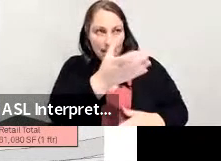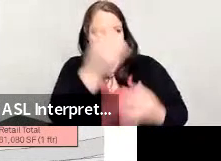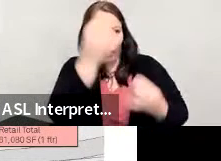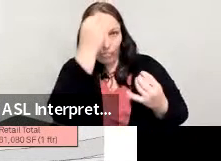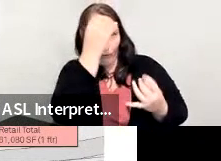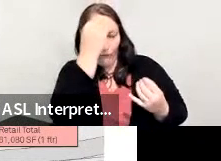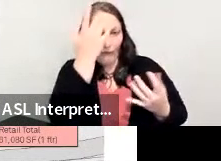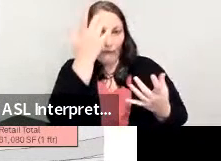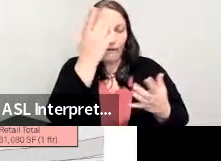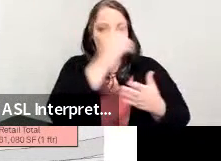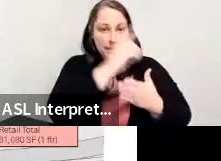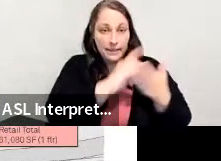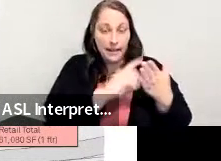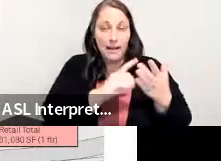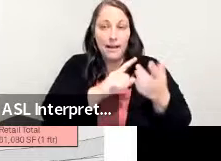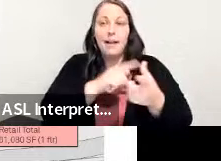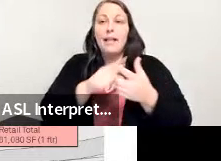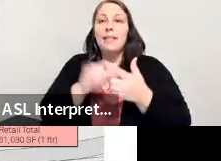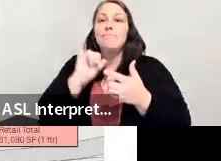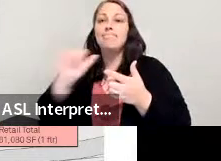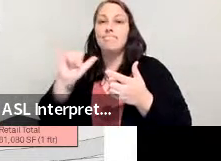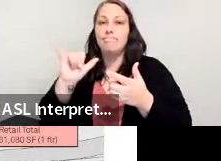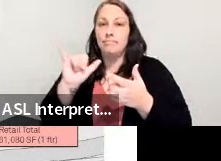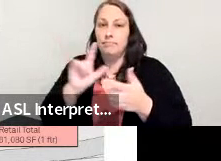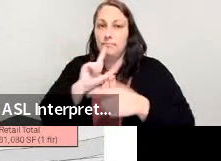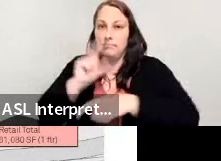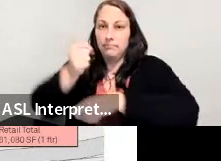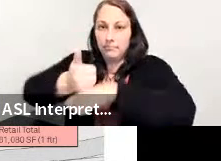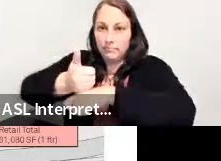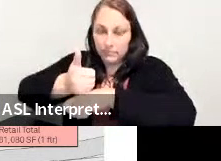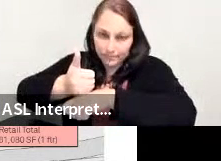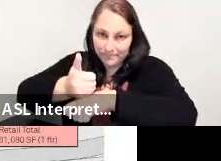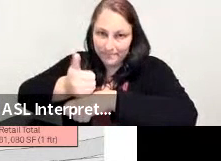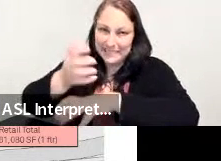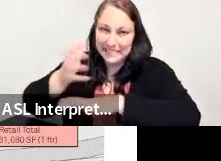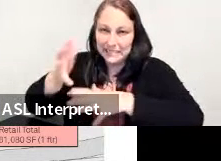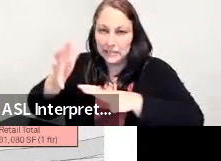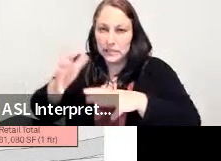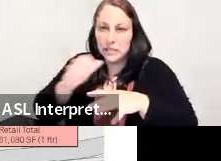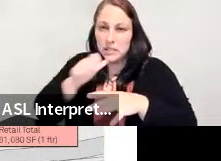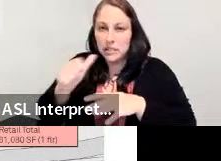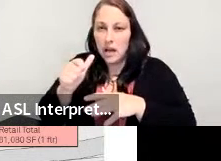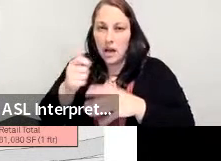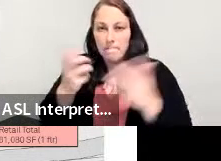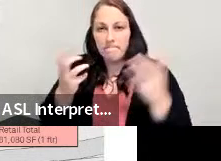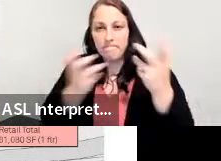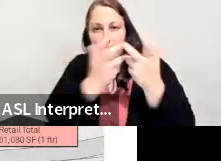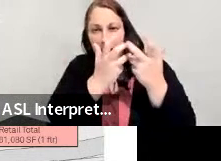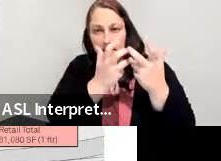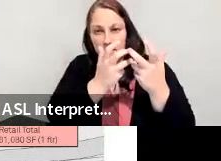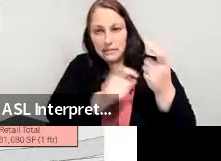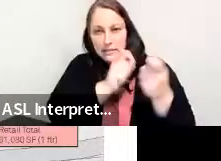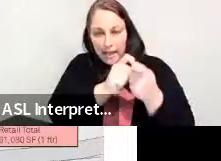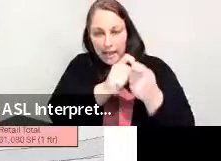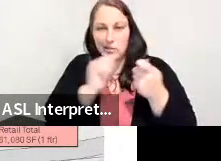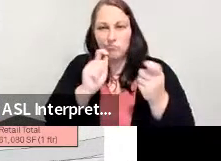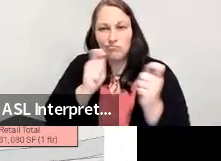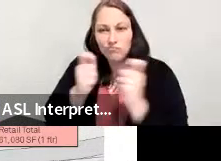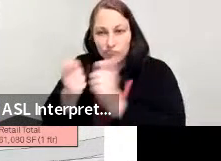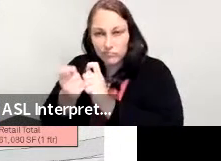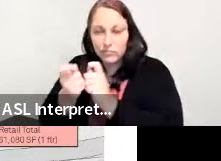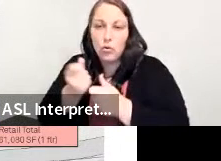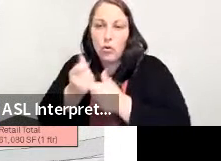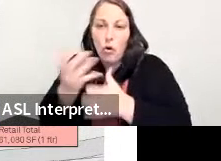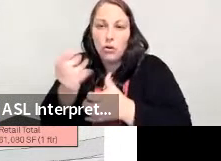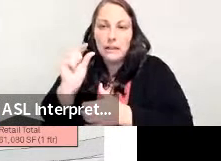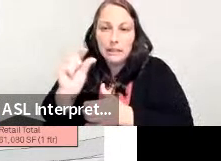and refining what can actually work and what looks and feels best on the site. Okay, all right, thank you.